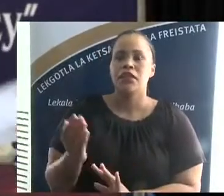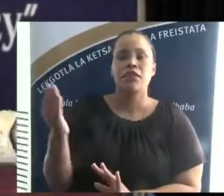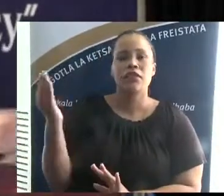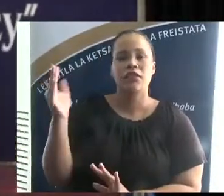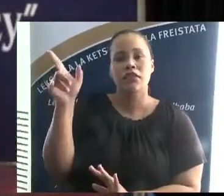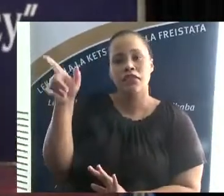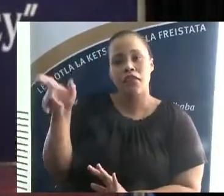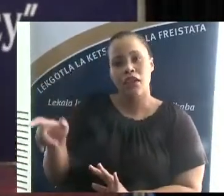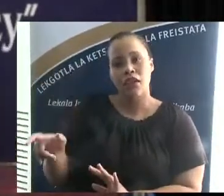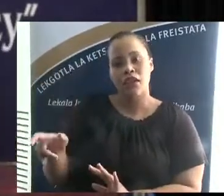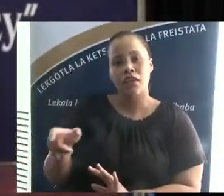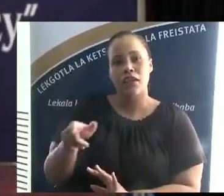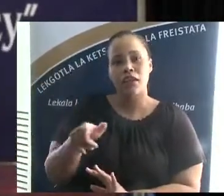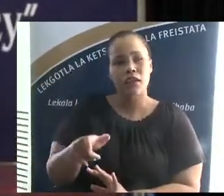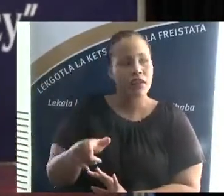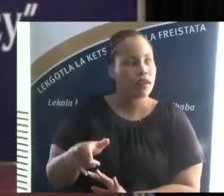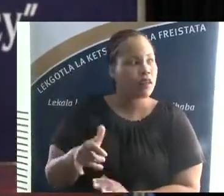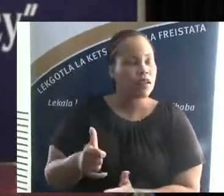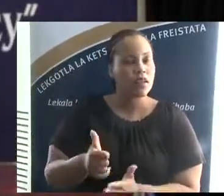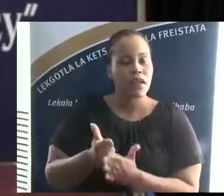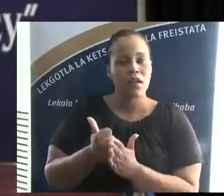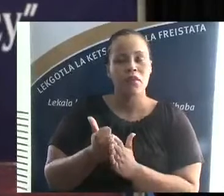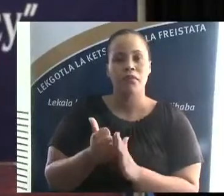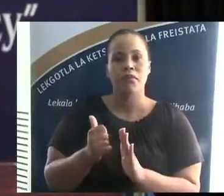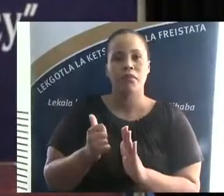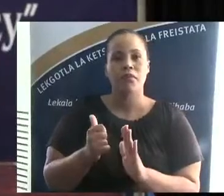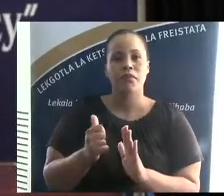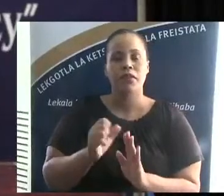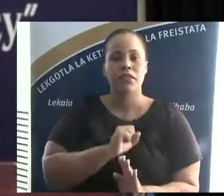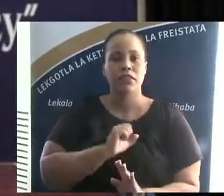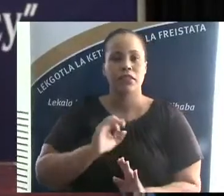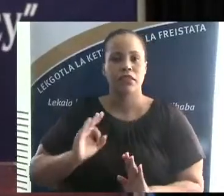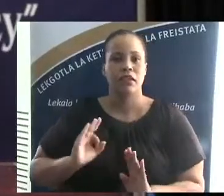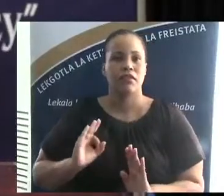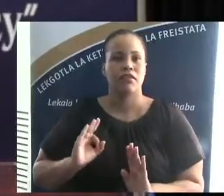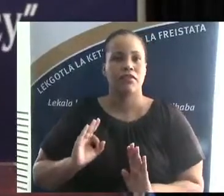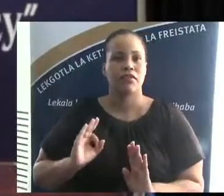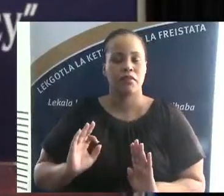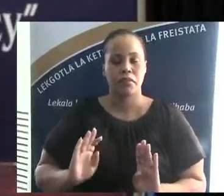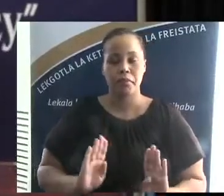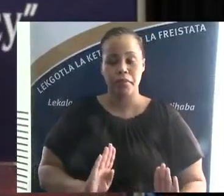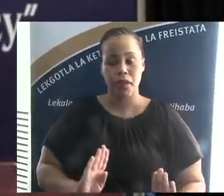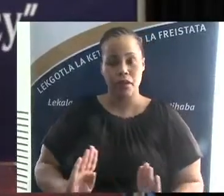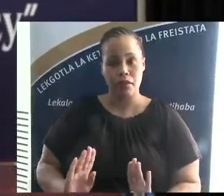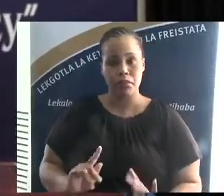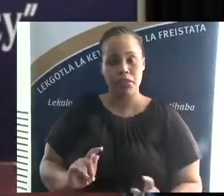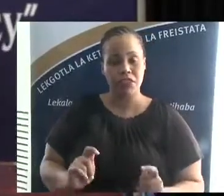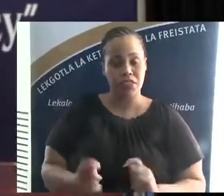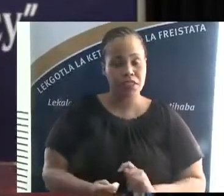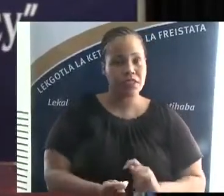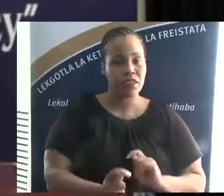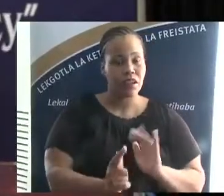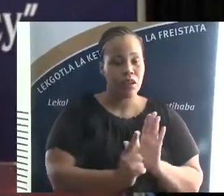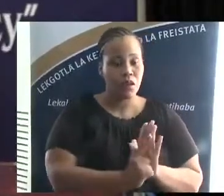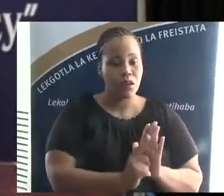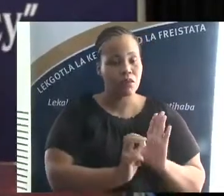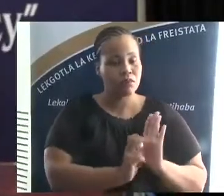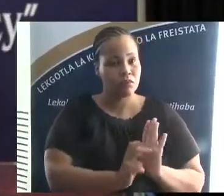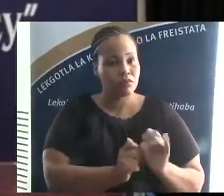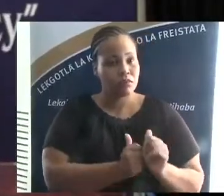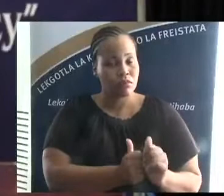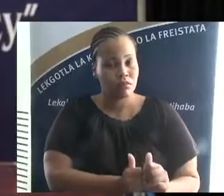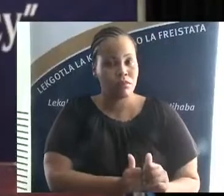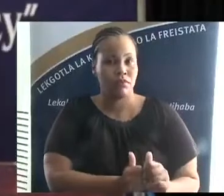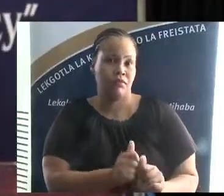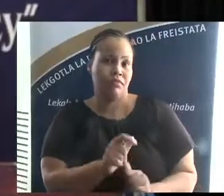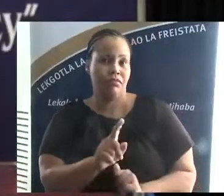set the tone for changing the behaviour of officials when it gets to compliance with laws and regulations of goods and